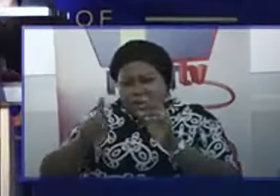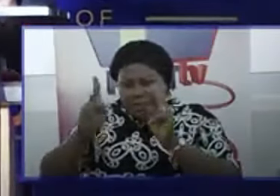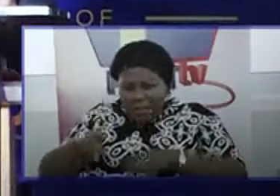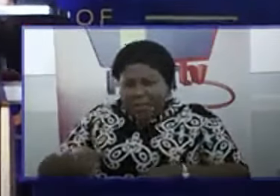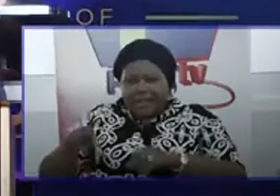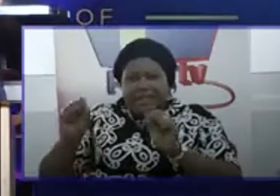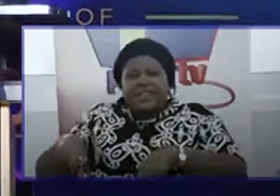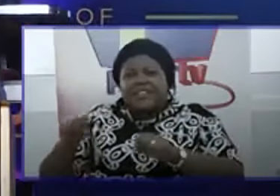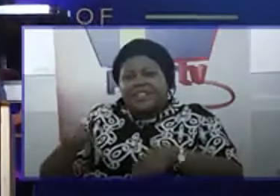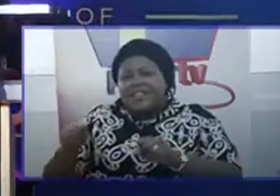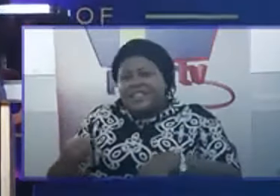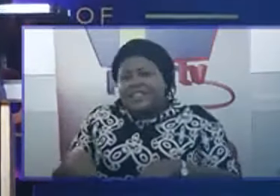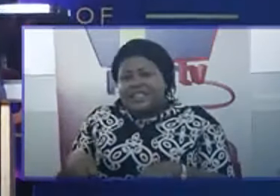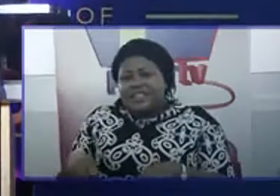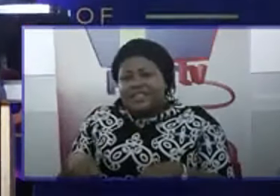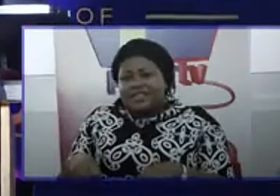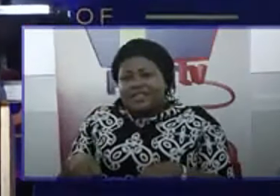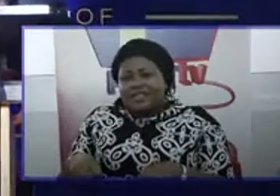particular